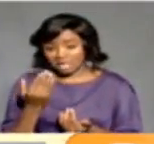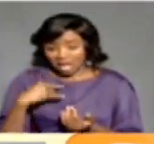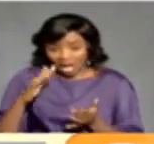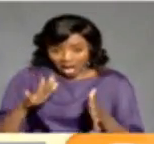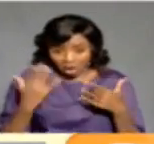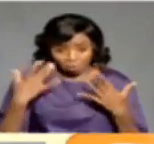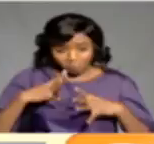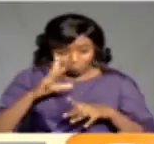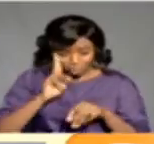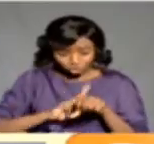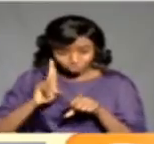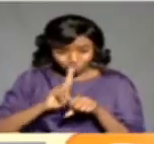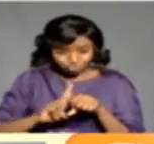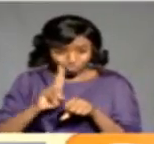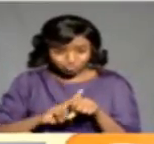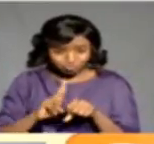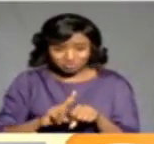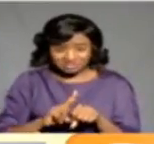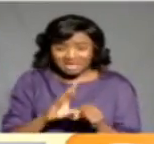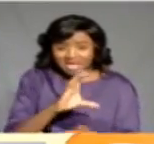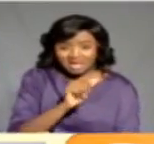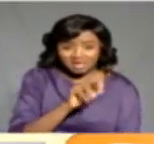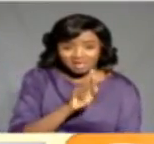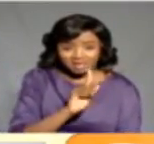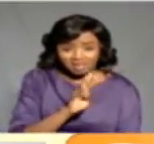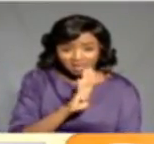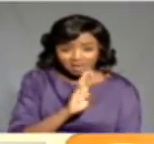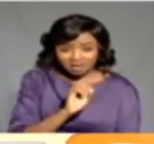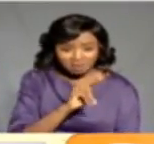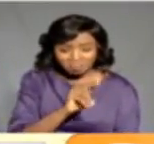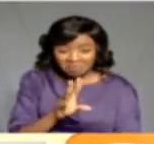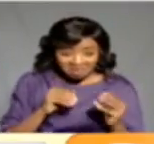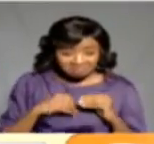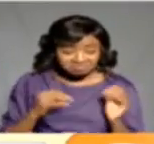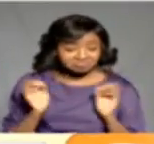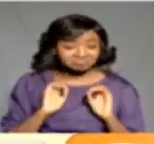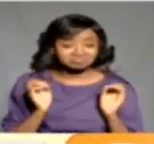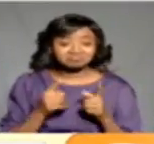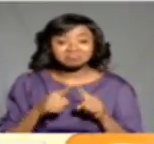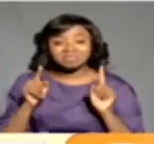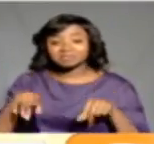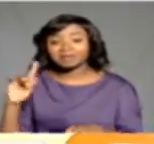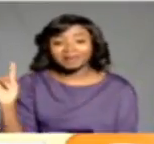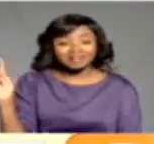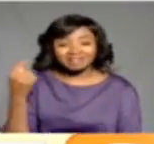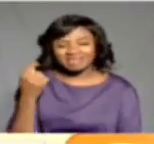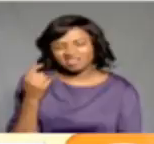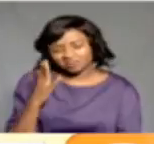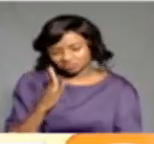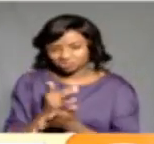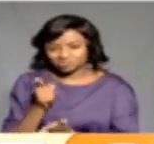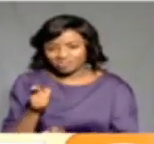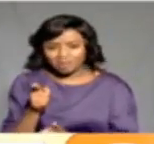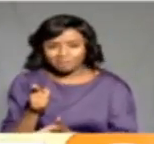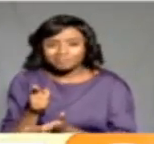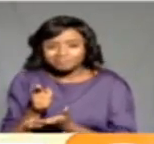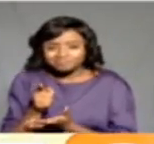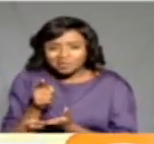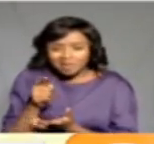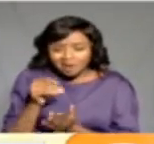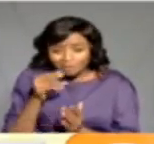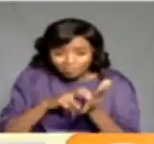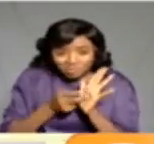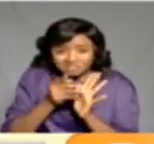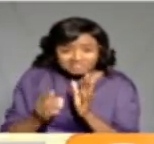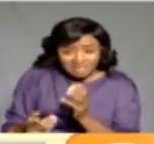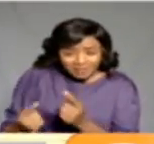increasingly unwelcome and unacceptable. At the moment in Kenya, it's still in its infancy, but in other parts of